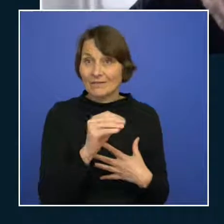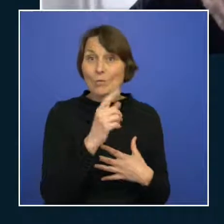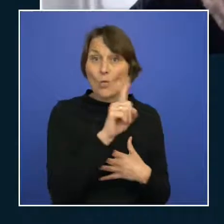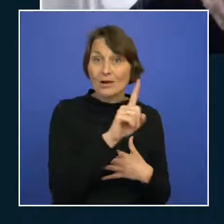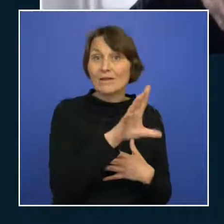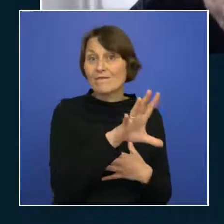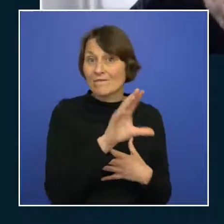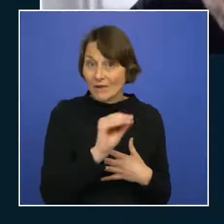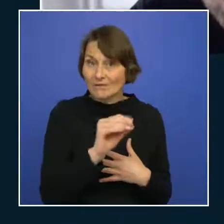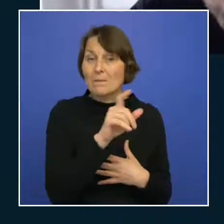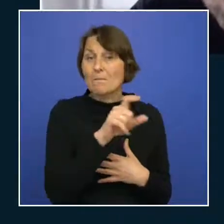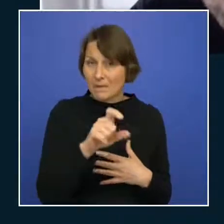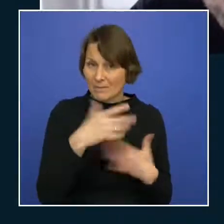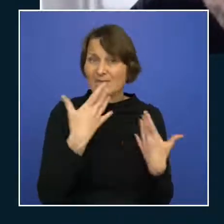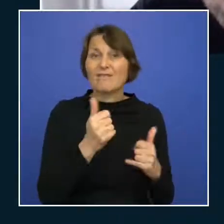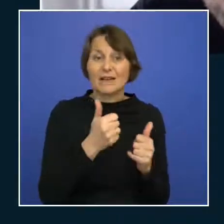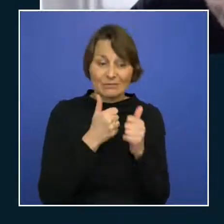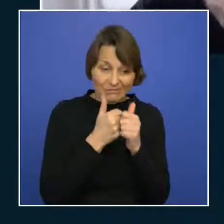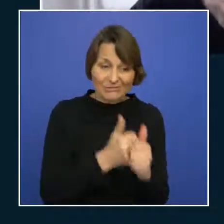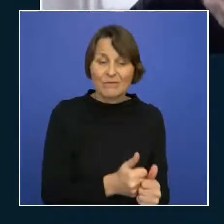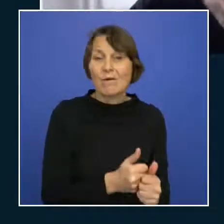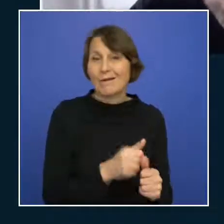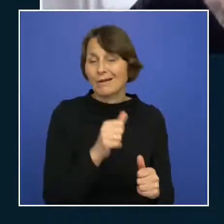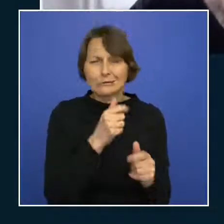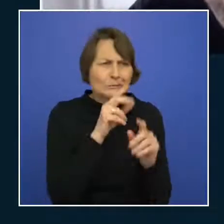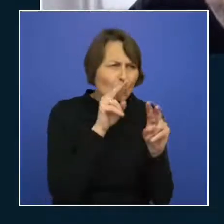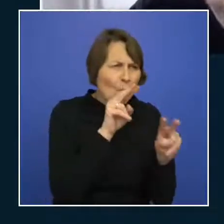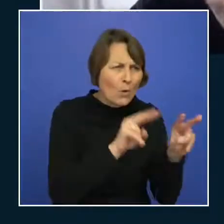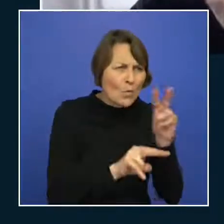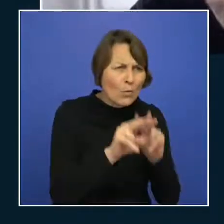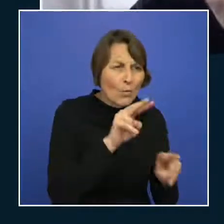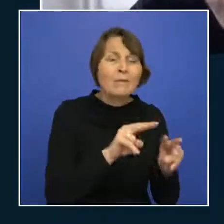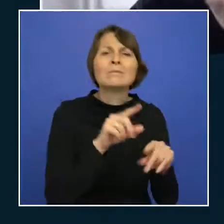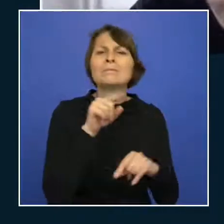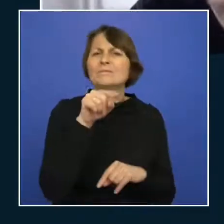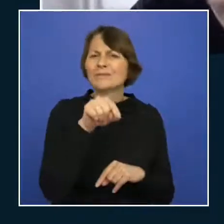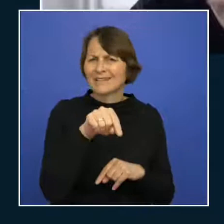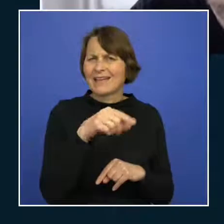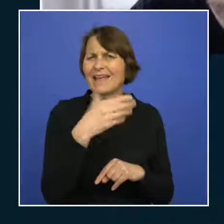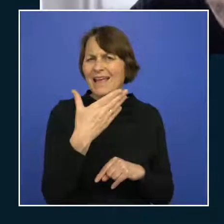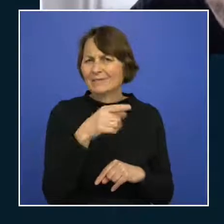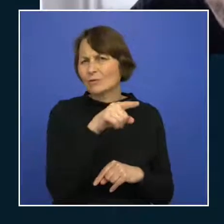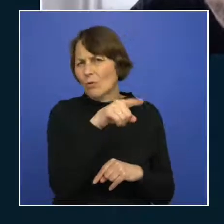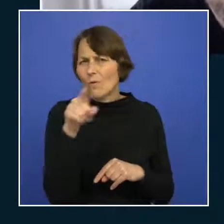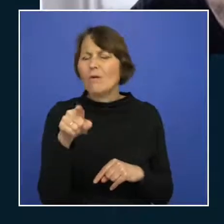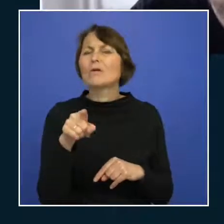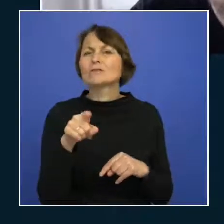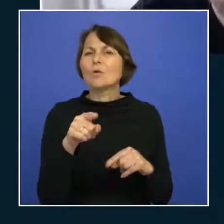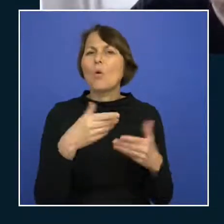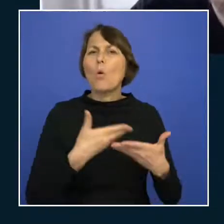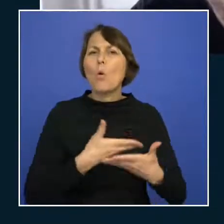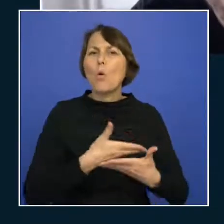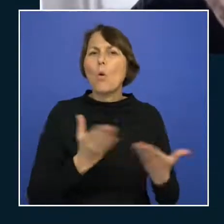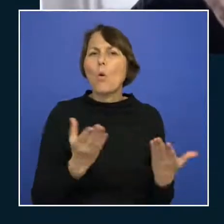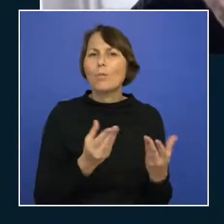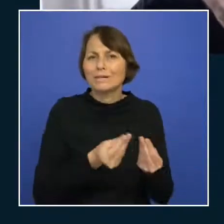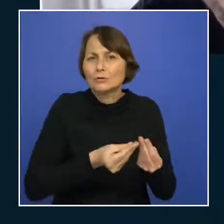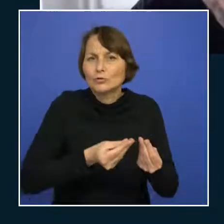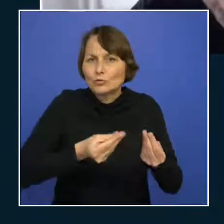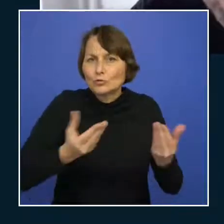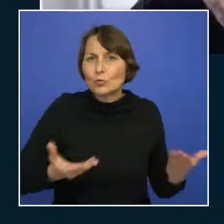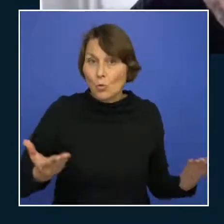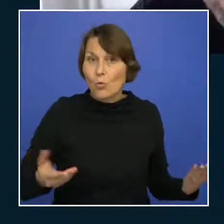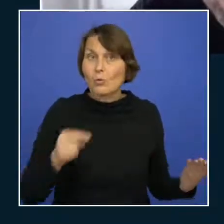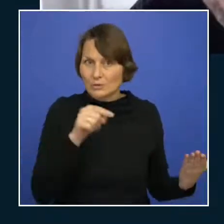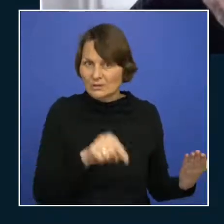He's a maintainer of this open source headless CMS Tensei.js, which I would like to ask him a question about.